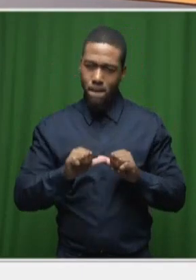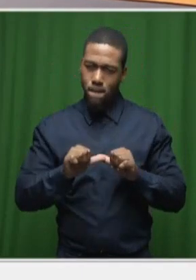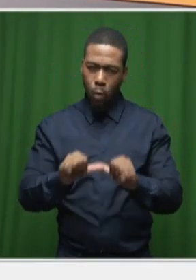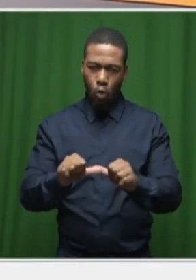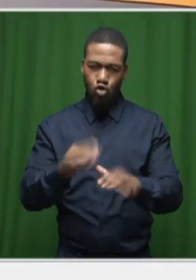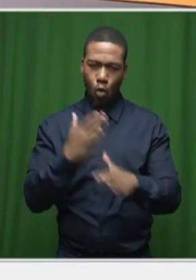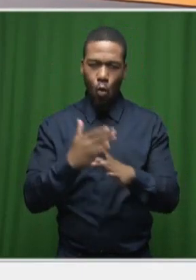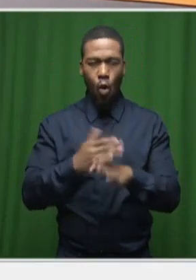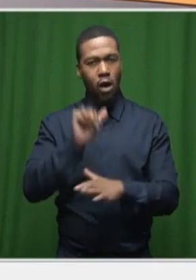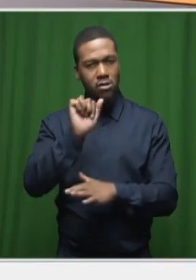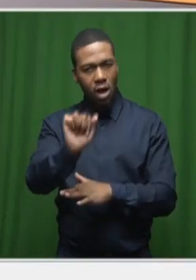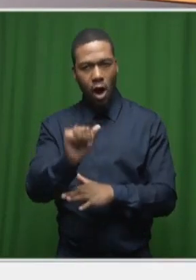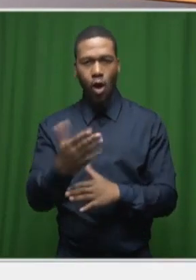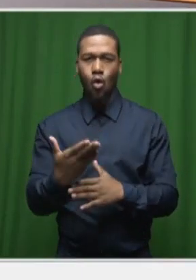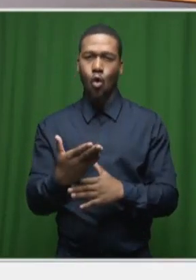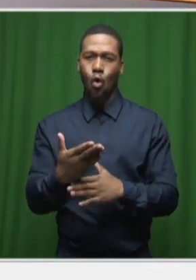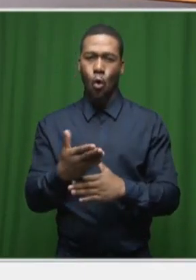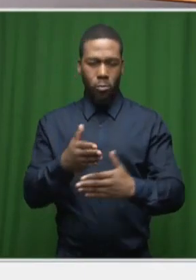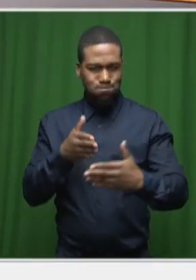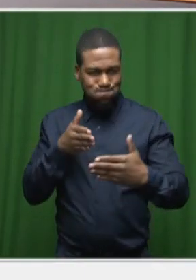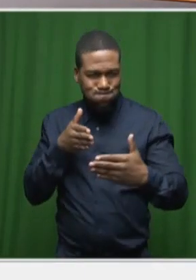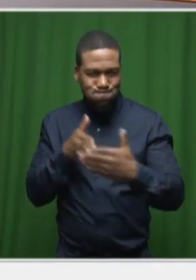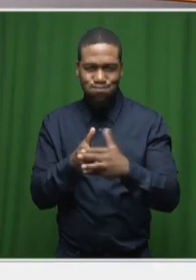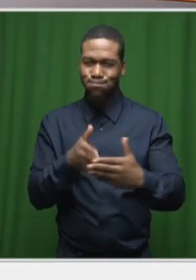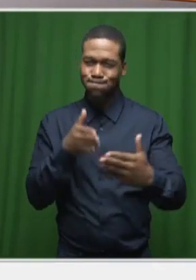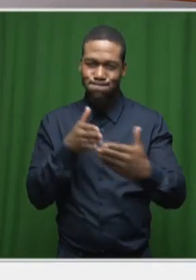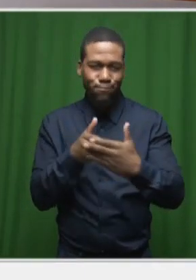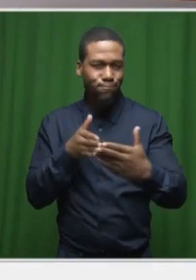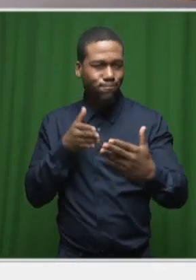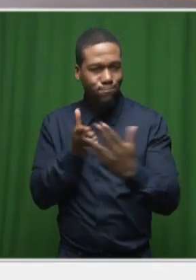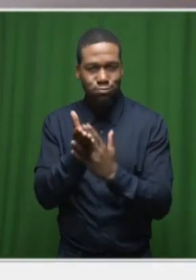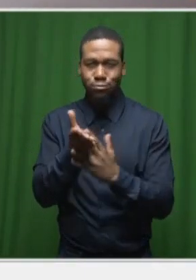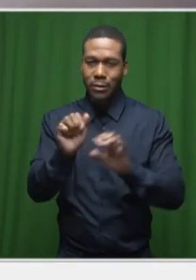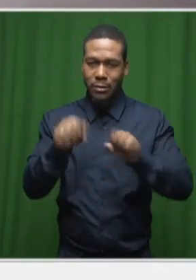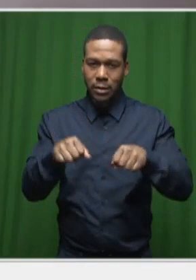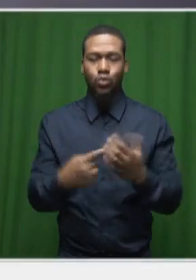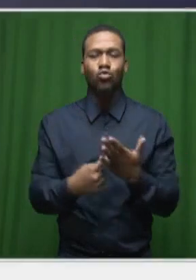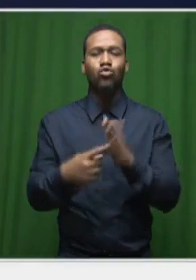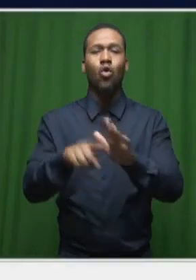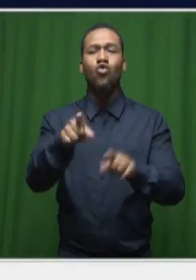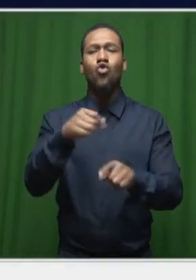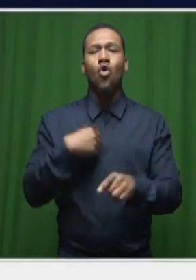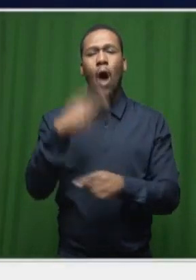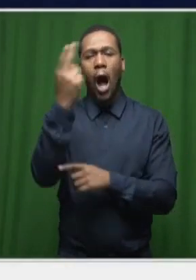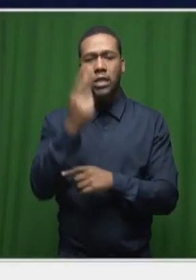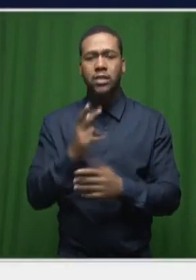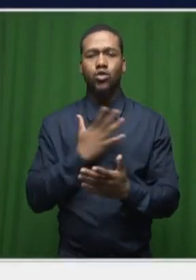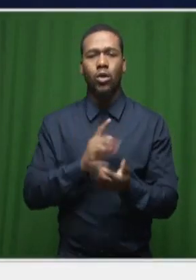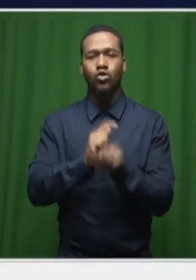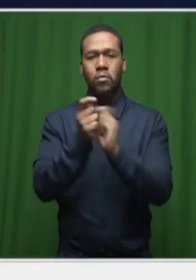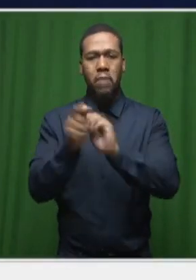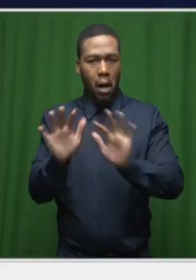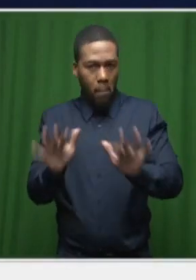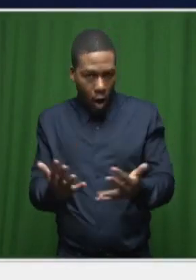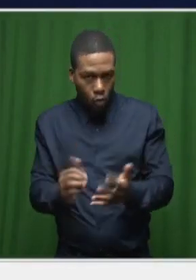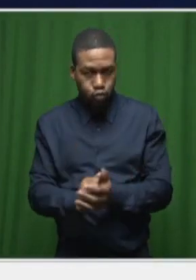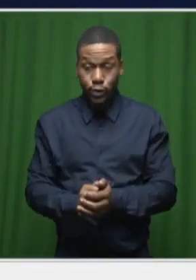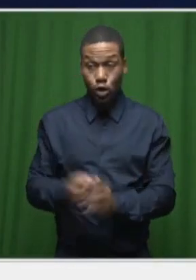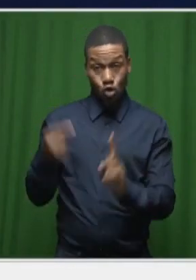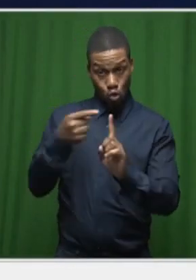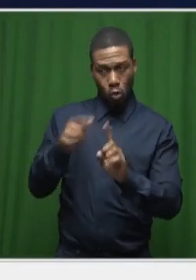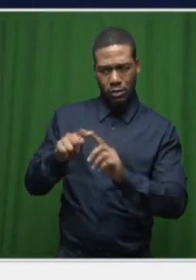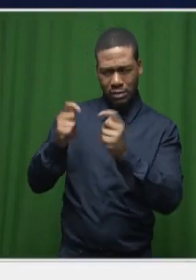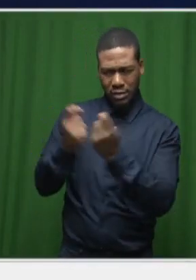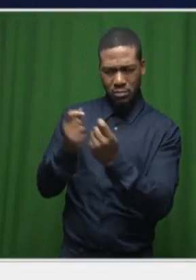It's really, at the end of the day, is just fully encompassing everything that you want to be as an artist. Yes. And I think that Blessing and his team really recognize that.